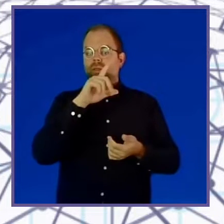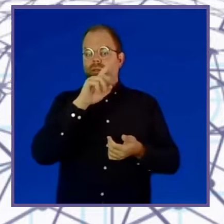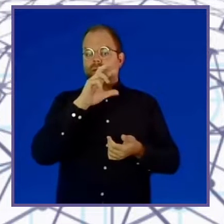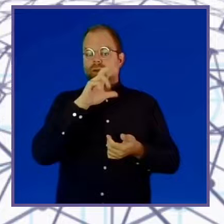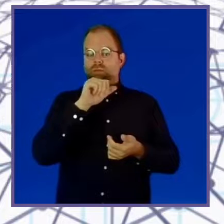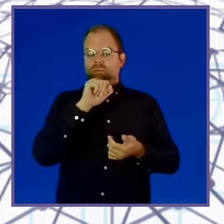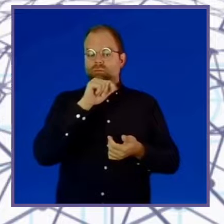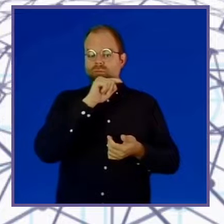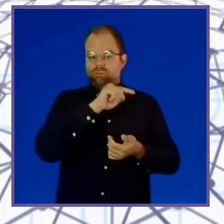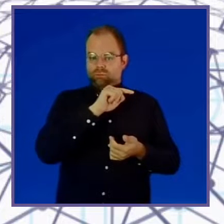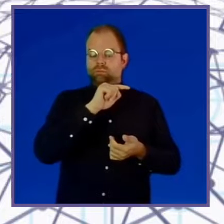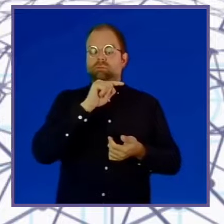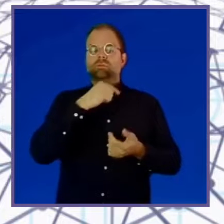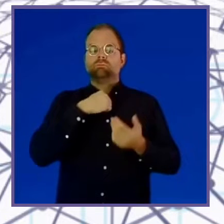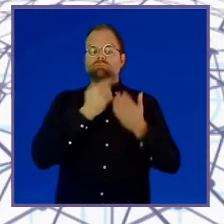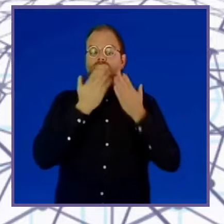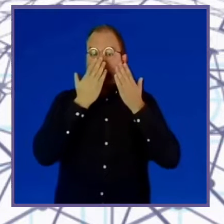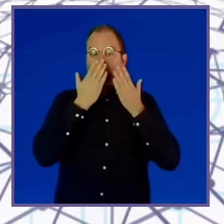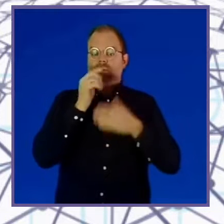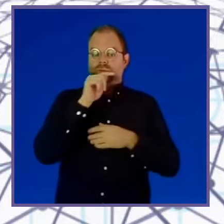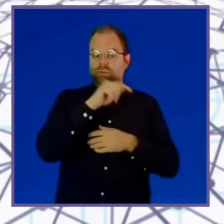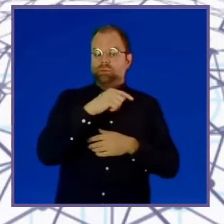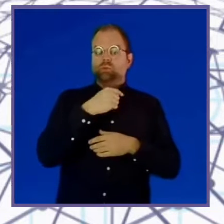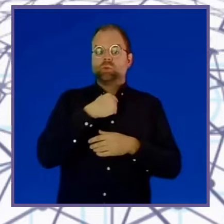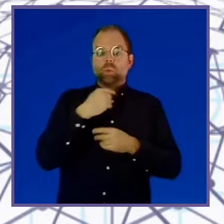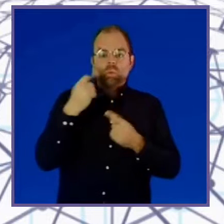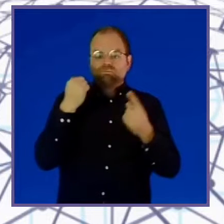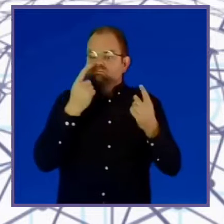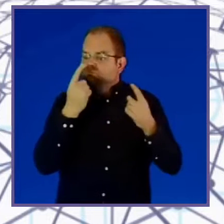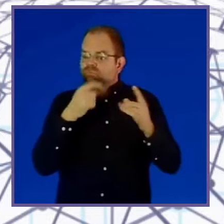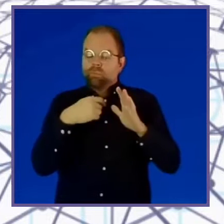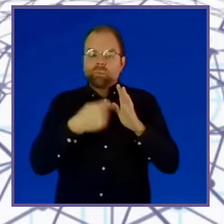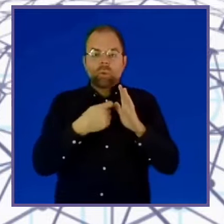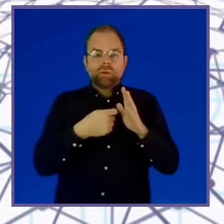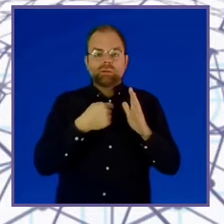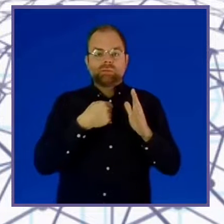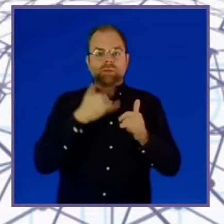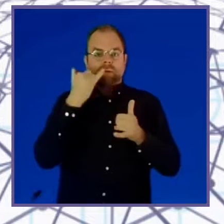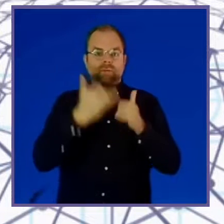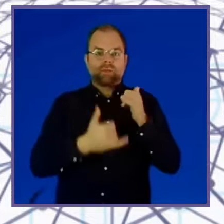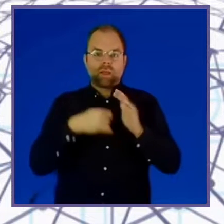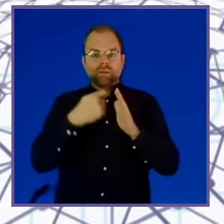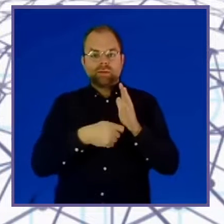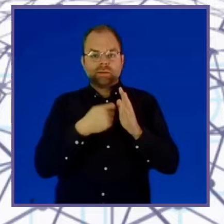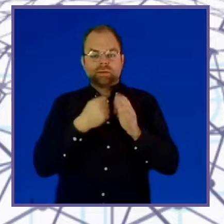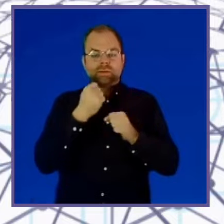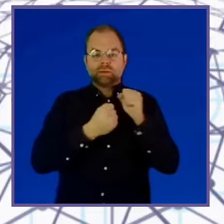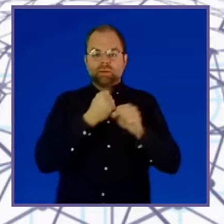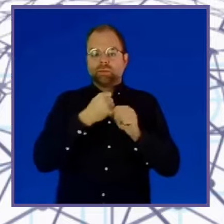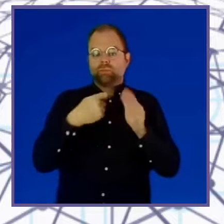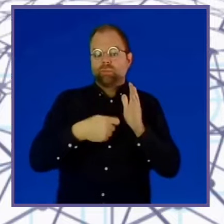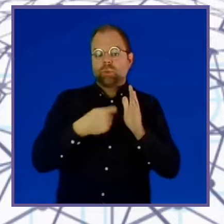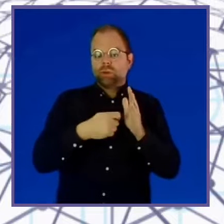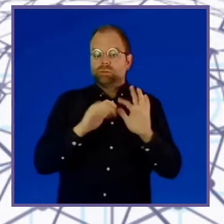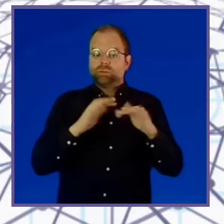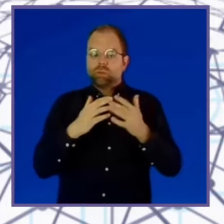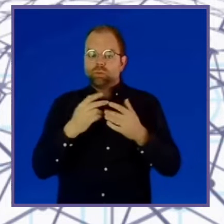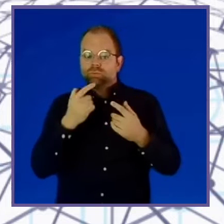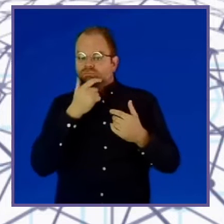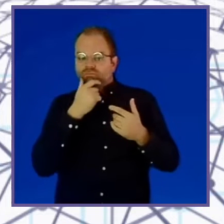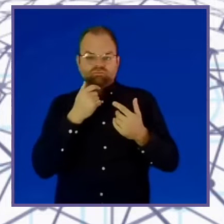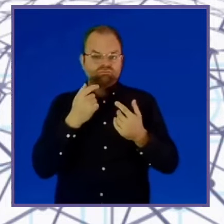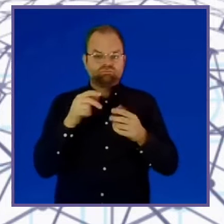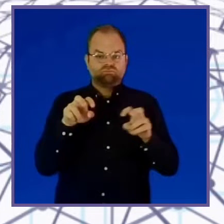And when I visited a hospital, the rehab center at a hospital, I think I found my calling. I found